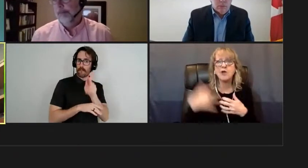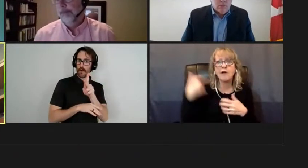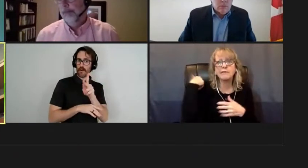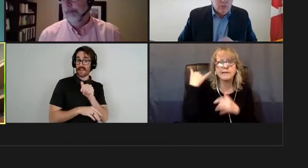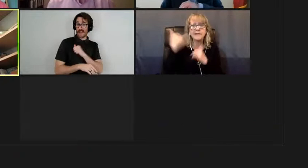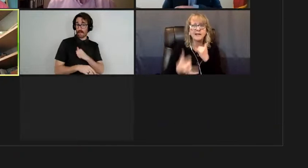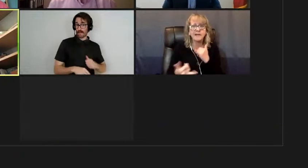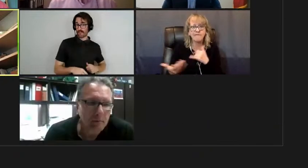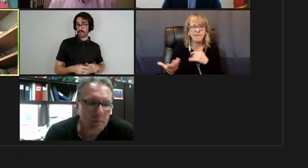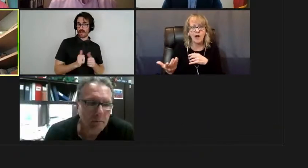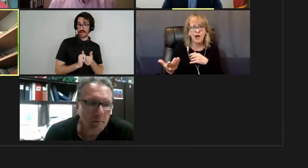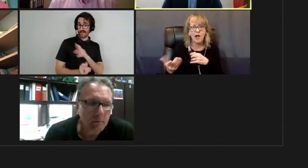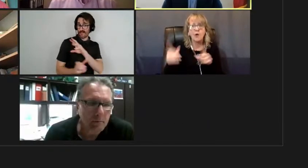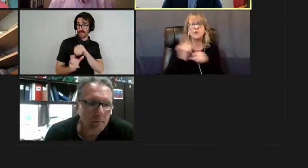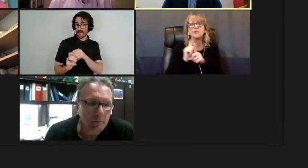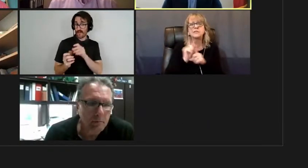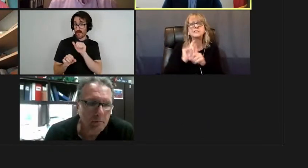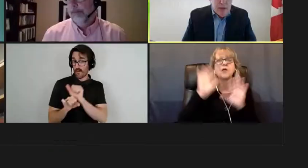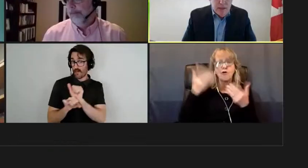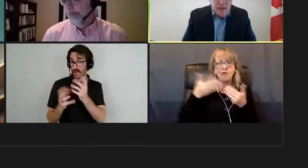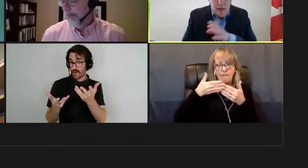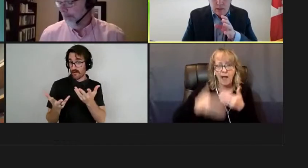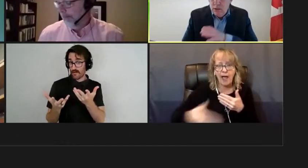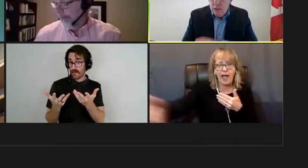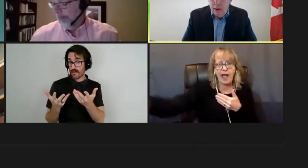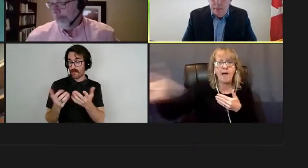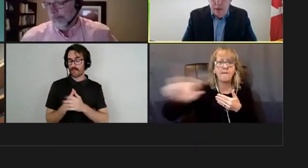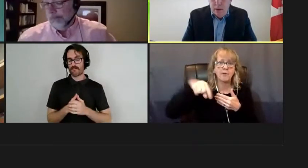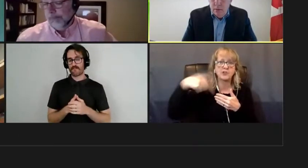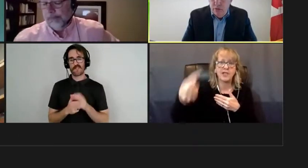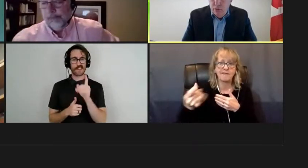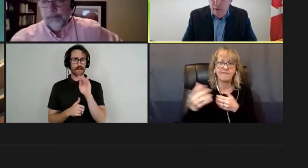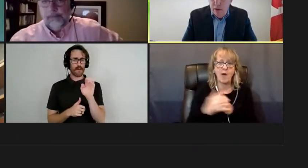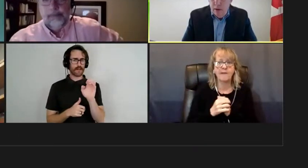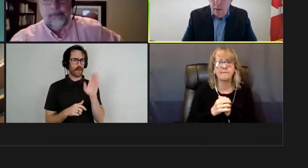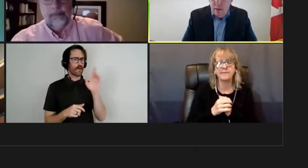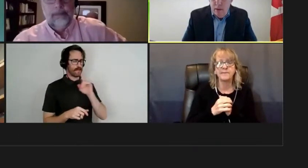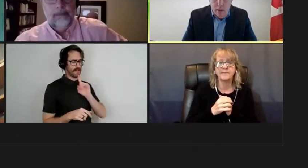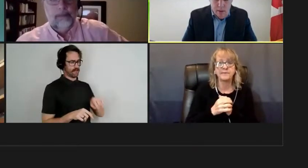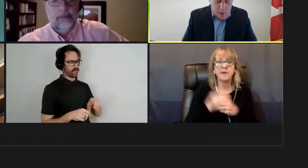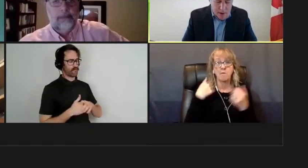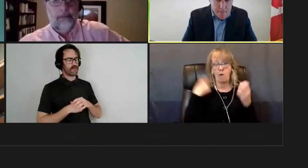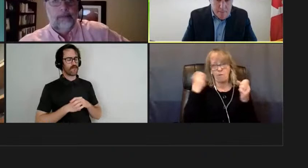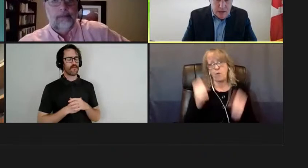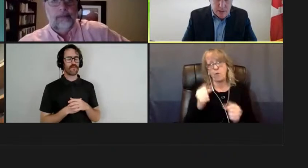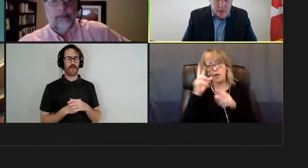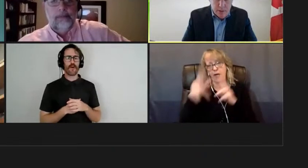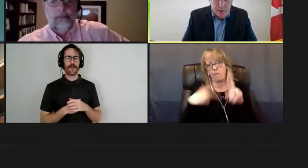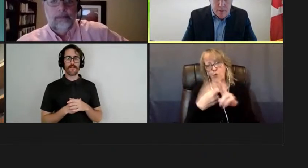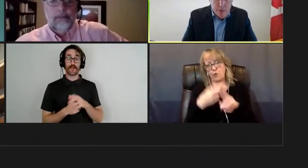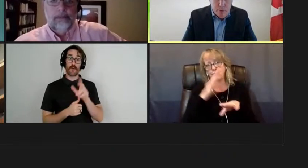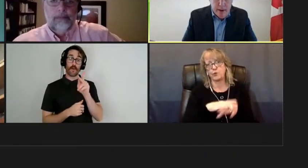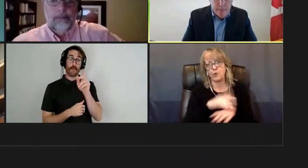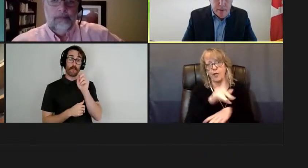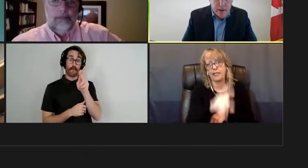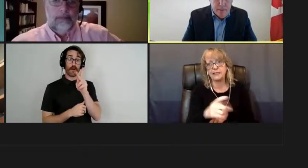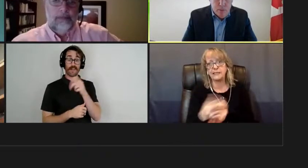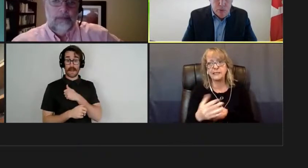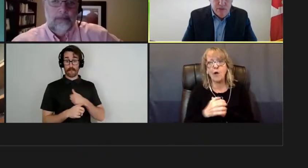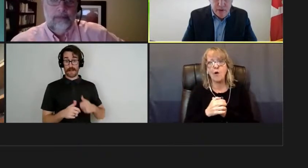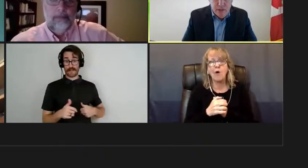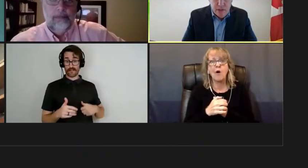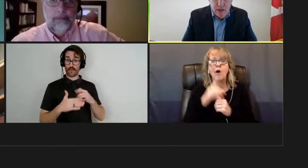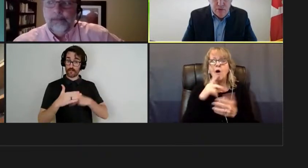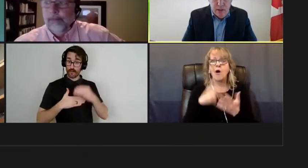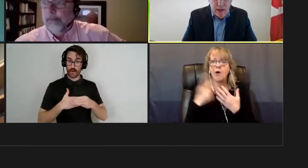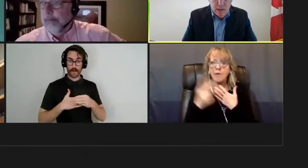approached this time? Yeah, perhaps I can ask that. It's so the Park Ambassador Program was